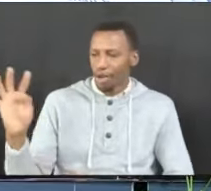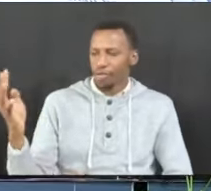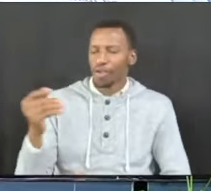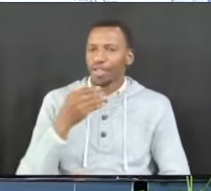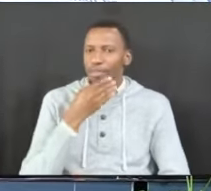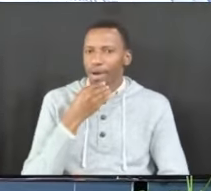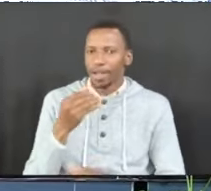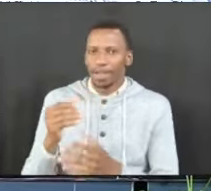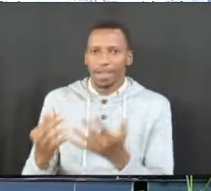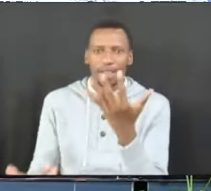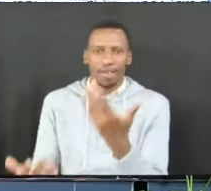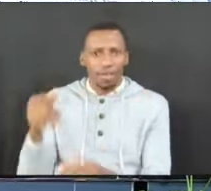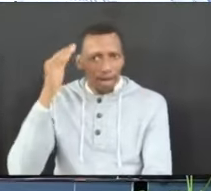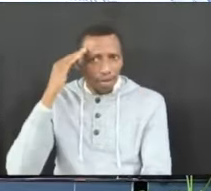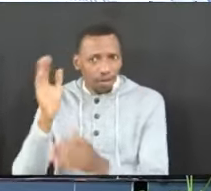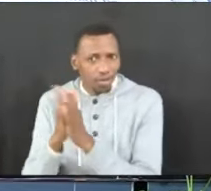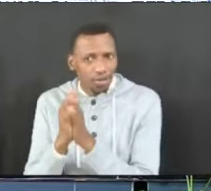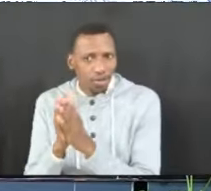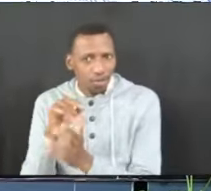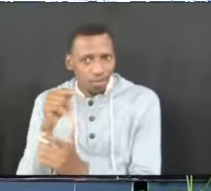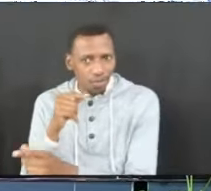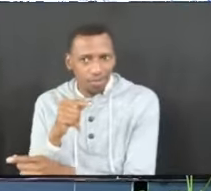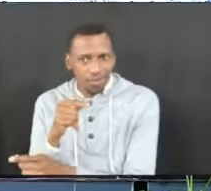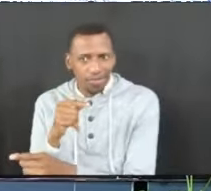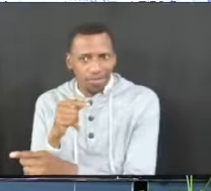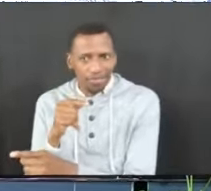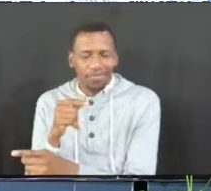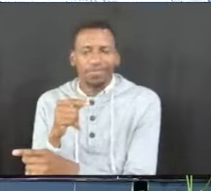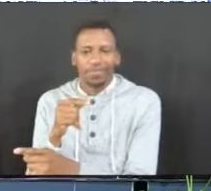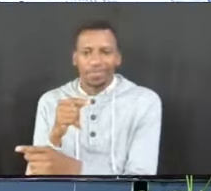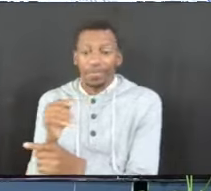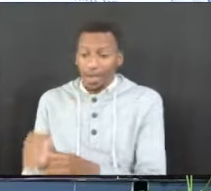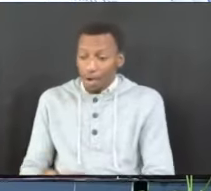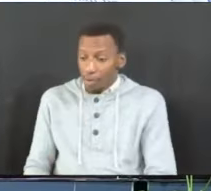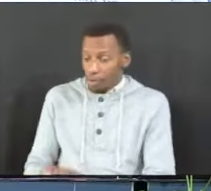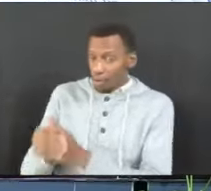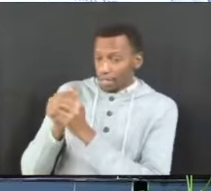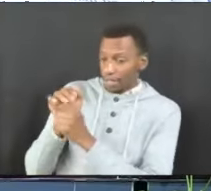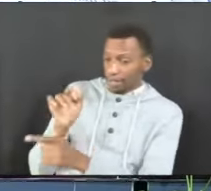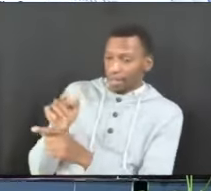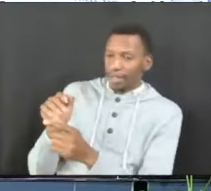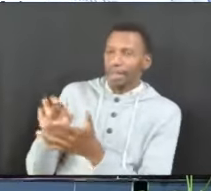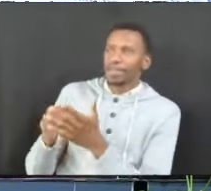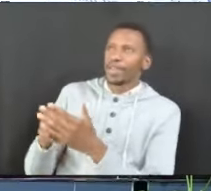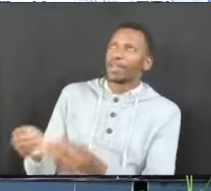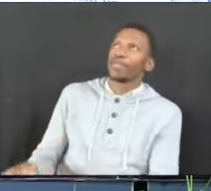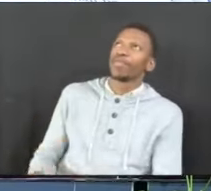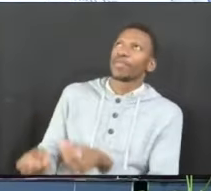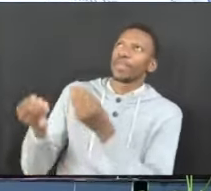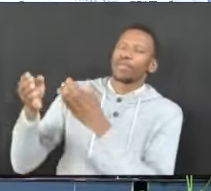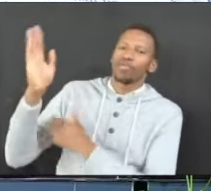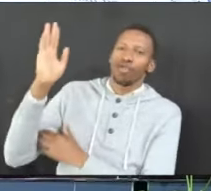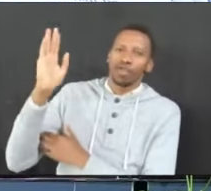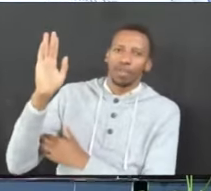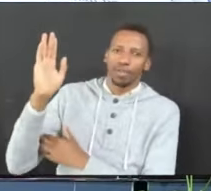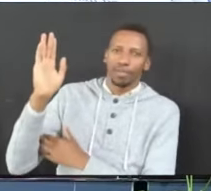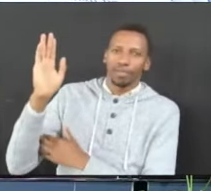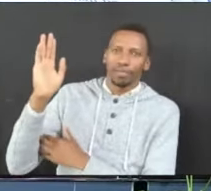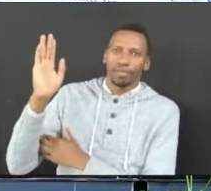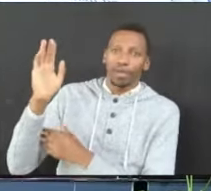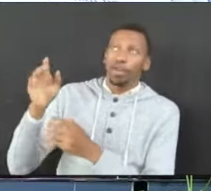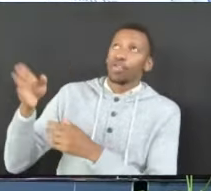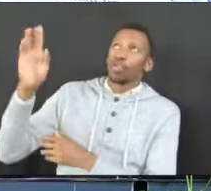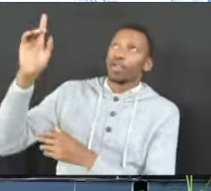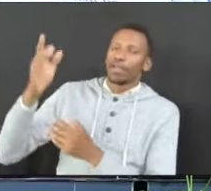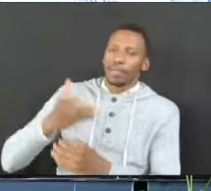remember the story? Worship is giving God what he is worth, and God